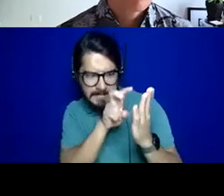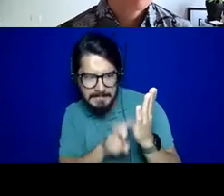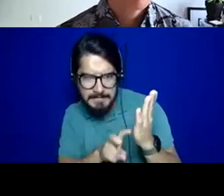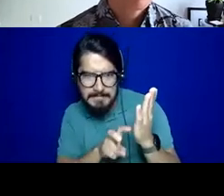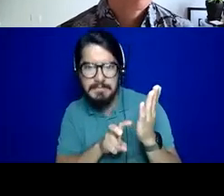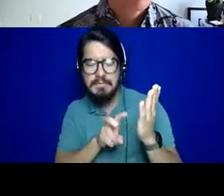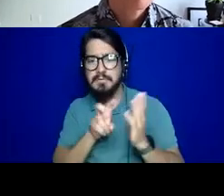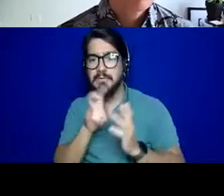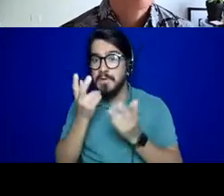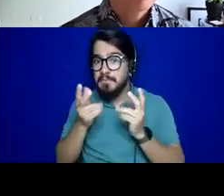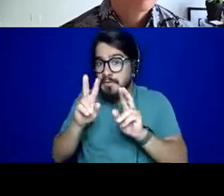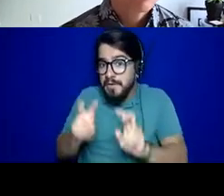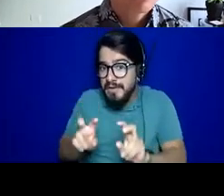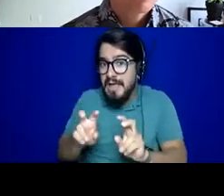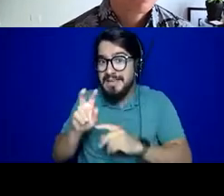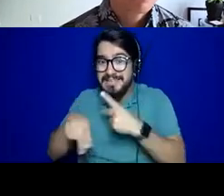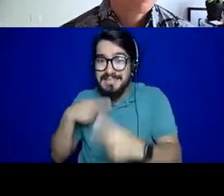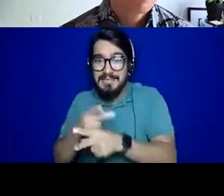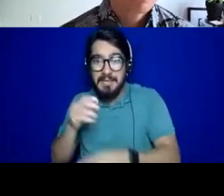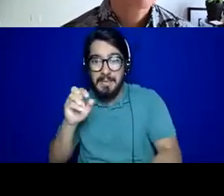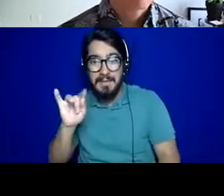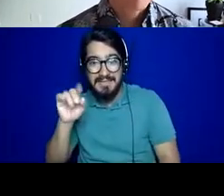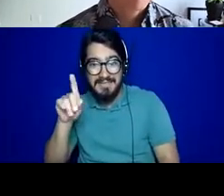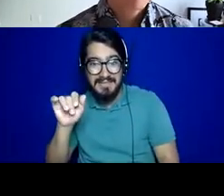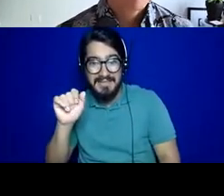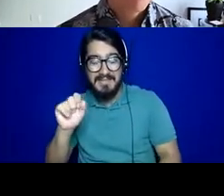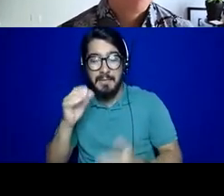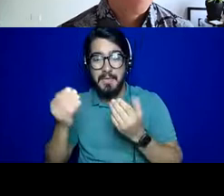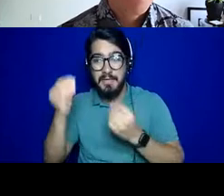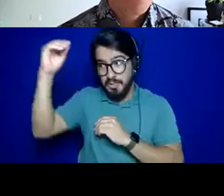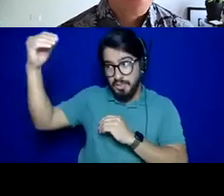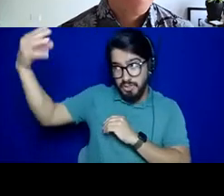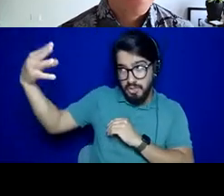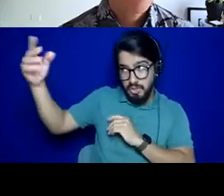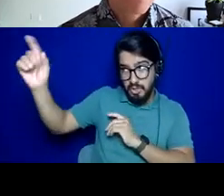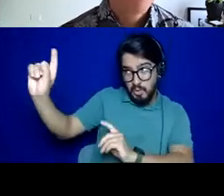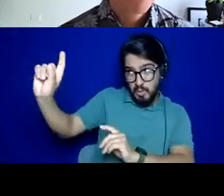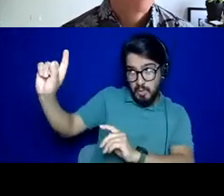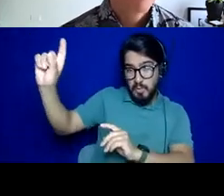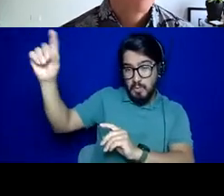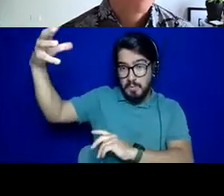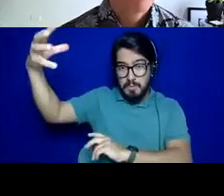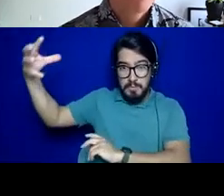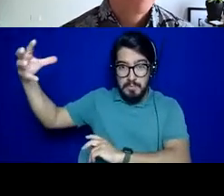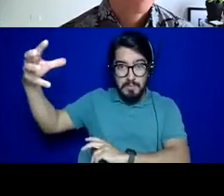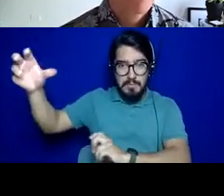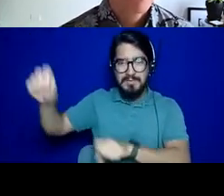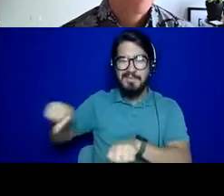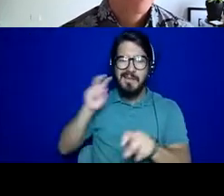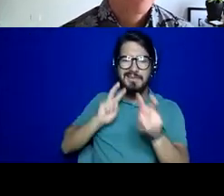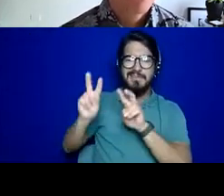verifying the types of metadata. Like if the sun is at a certain angle, does that help us understand what time of day it is? Stuff like that.